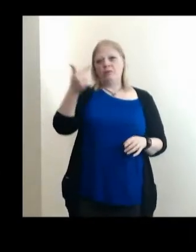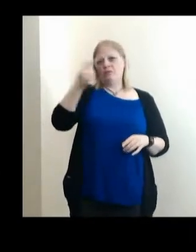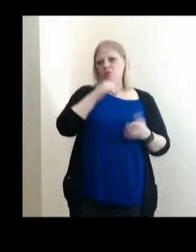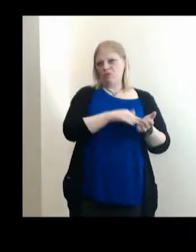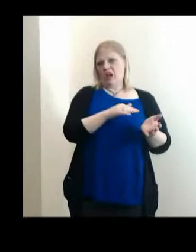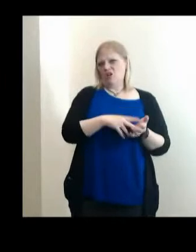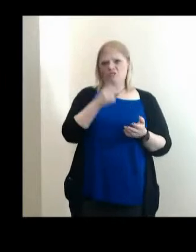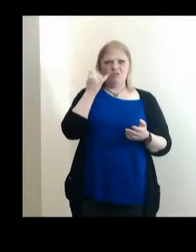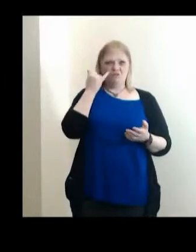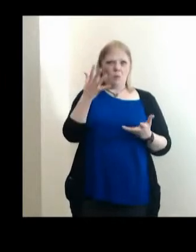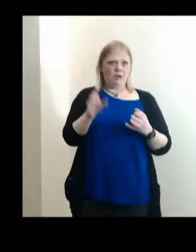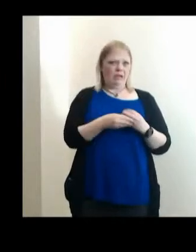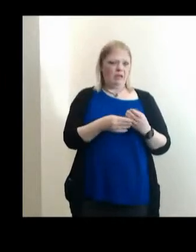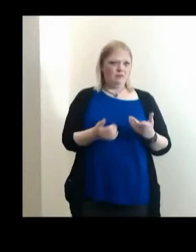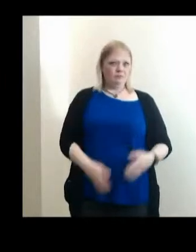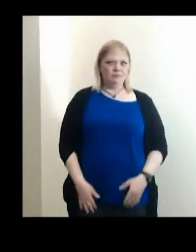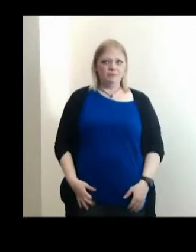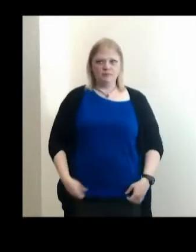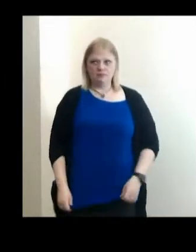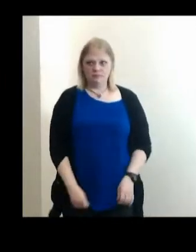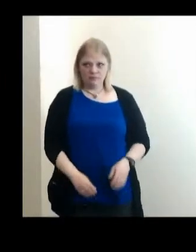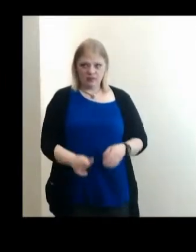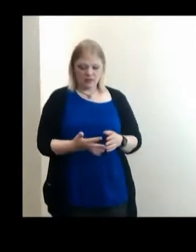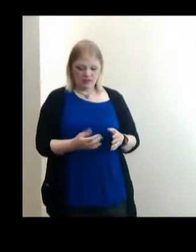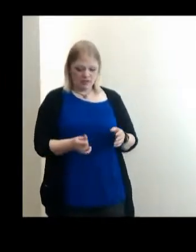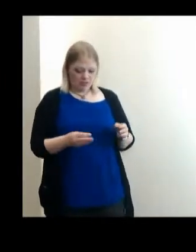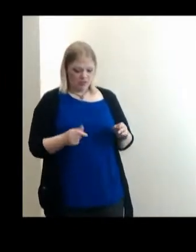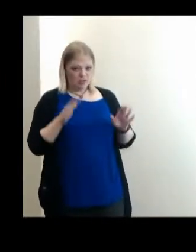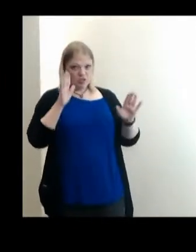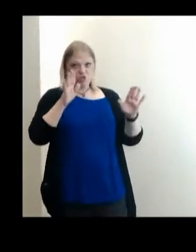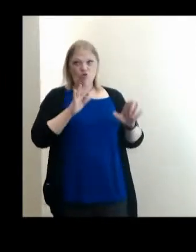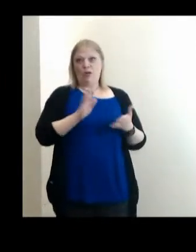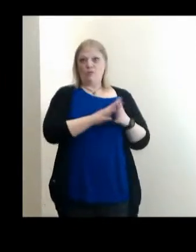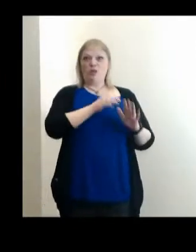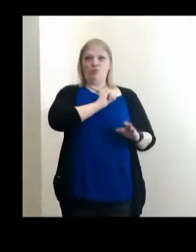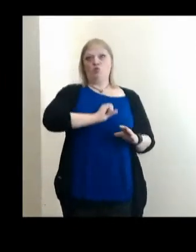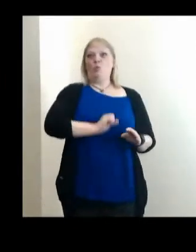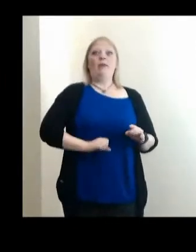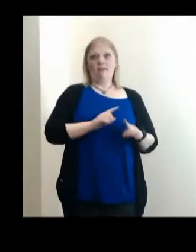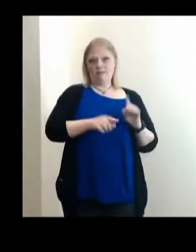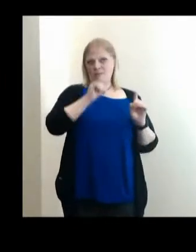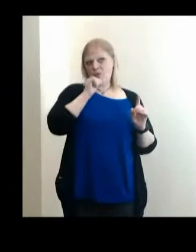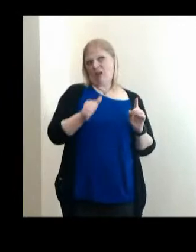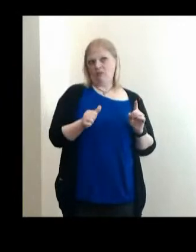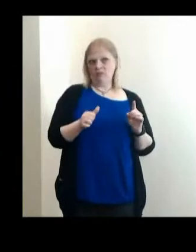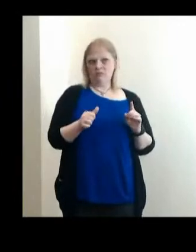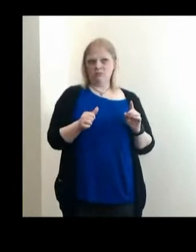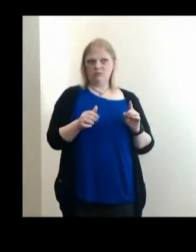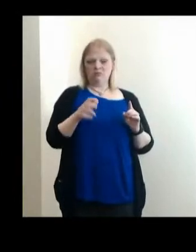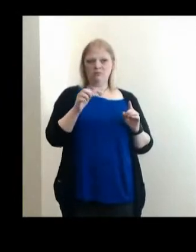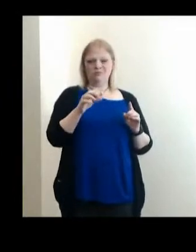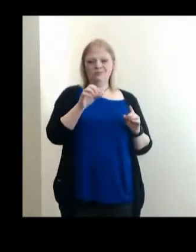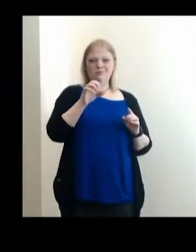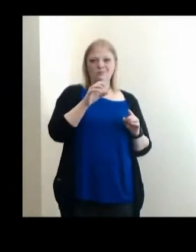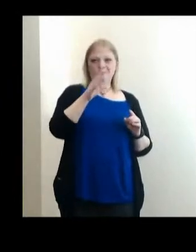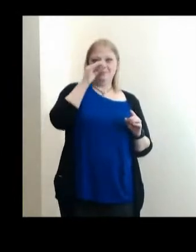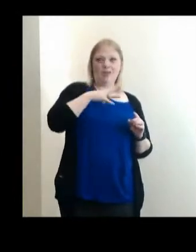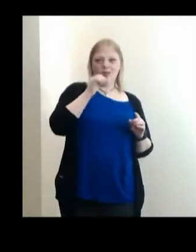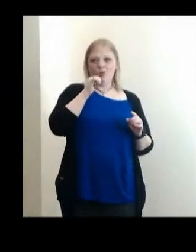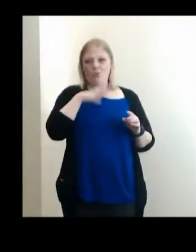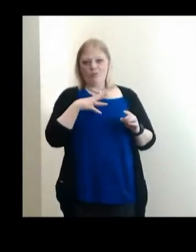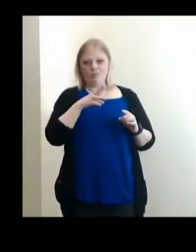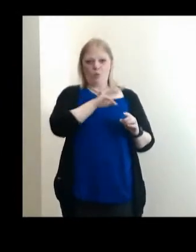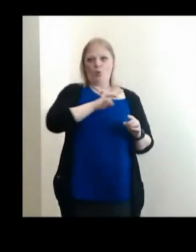doctor, see if she wants to add any more. So it's great to be Superman, but we're not Superman, nor Superwoman, or Wonder